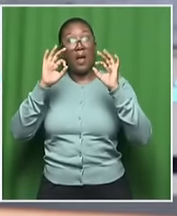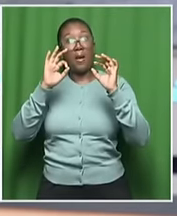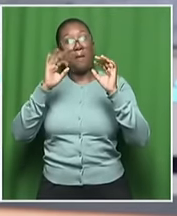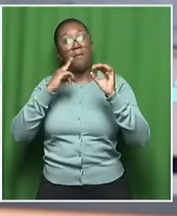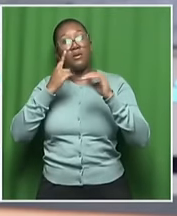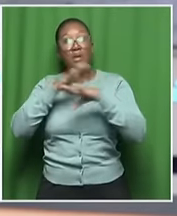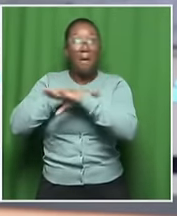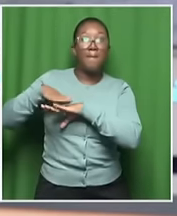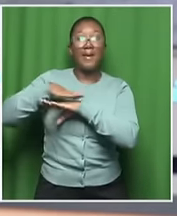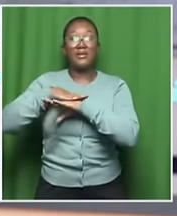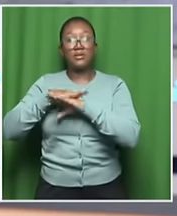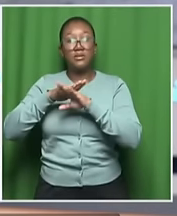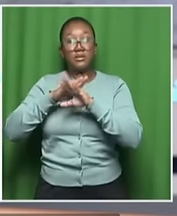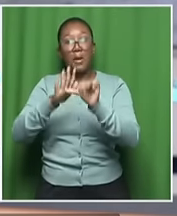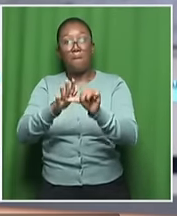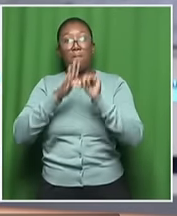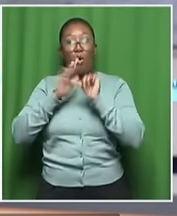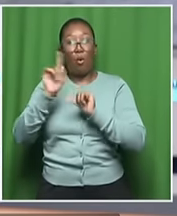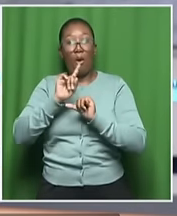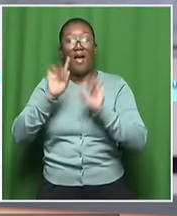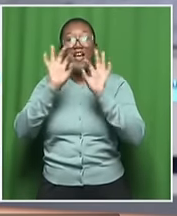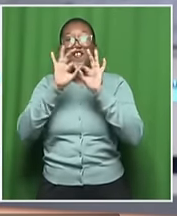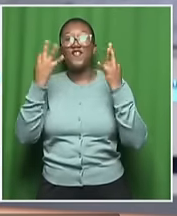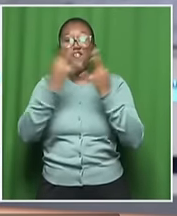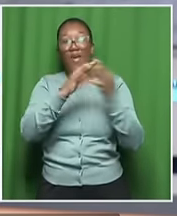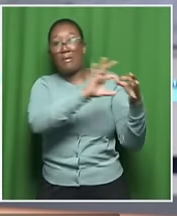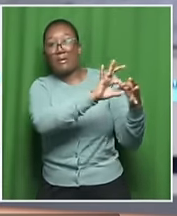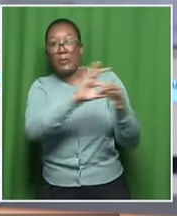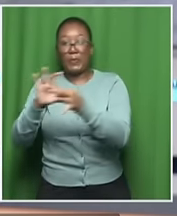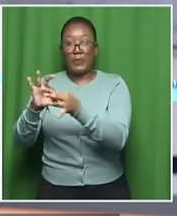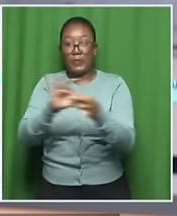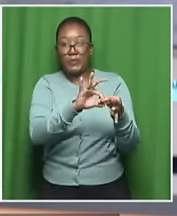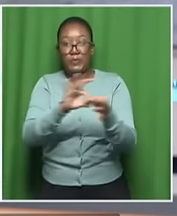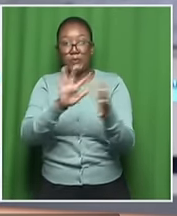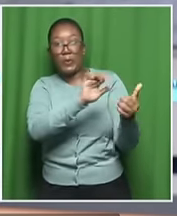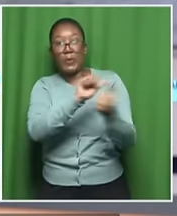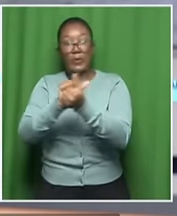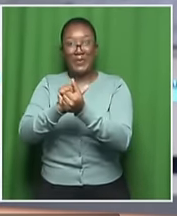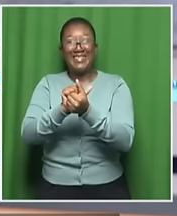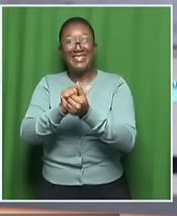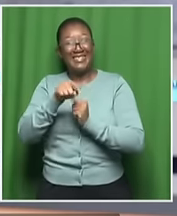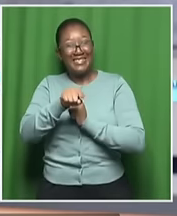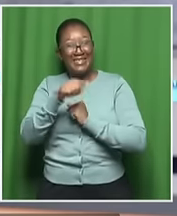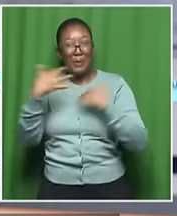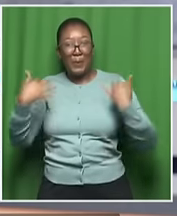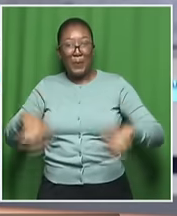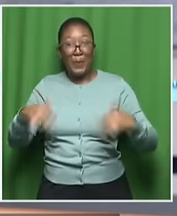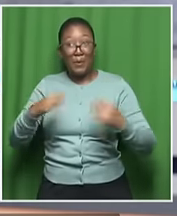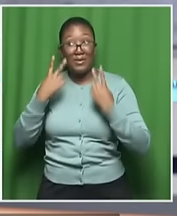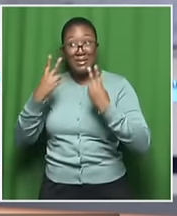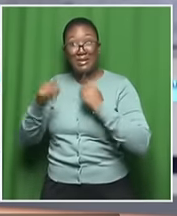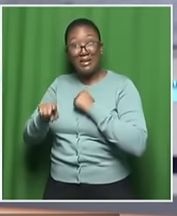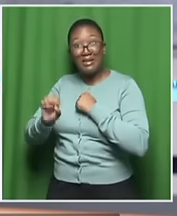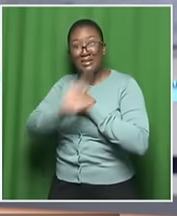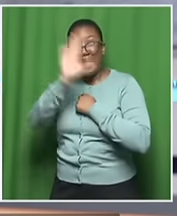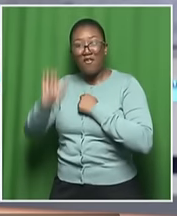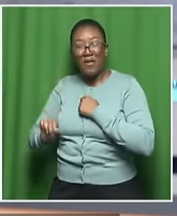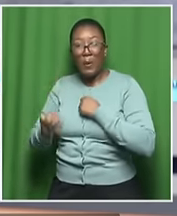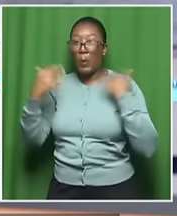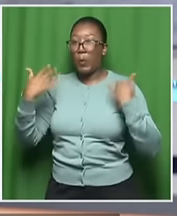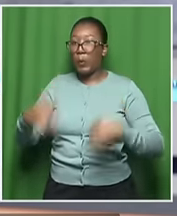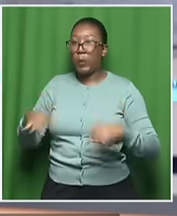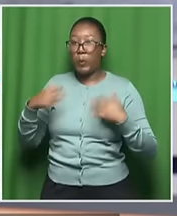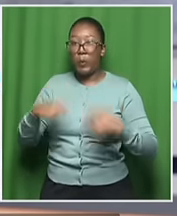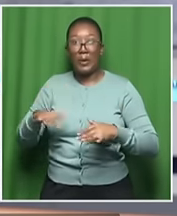of any society, it is the family unit. And in that regard, in South Africa, we seem to be struggling on